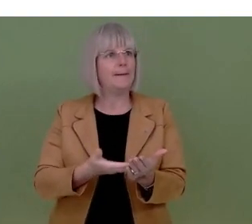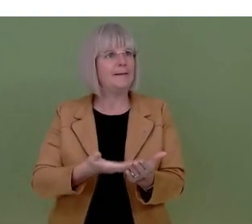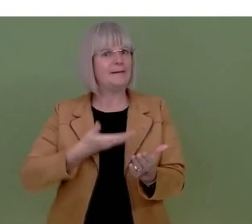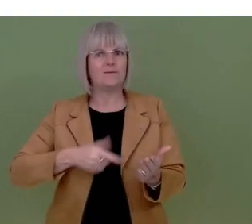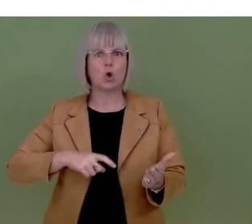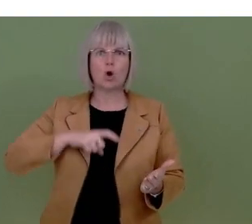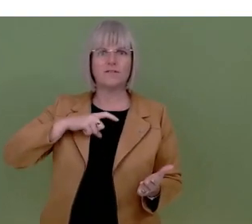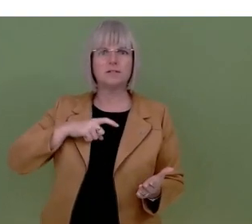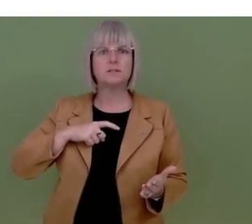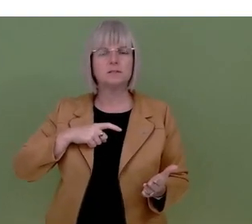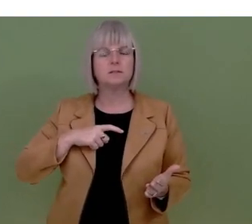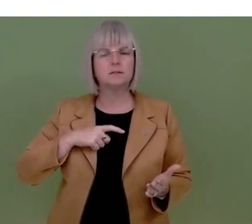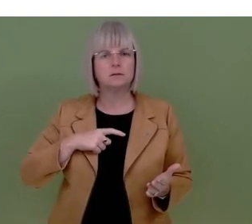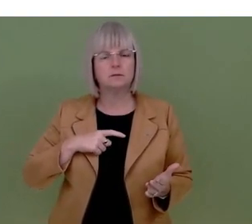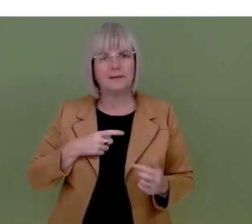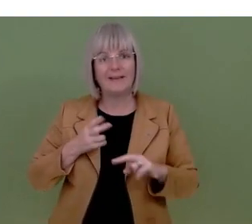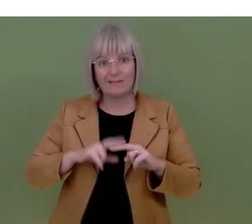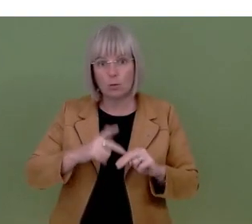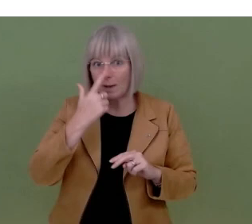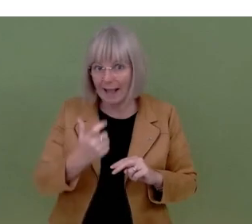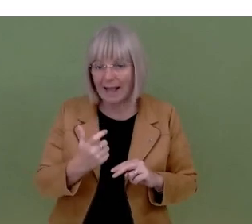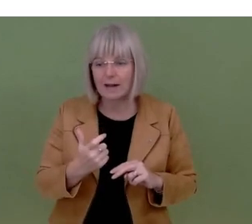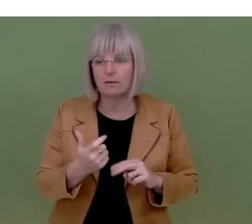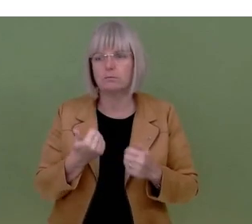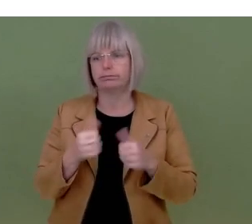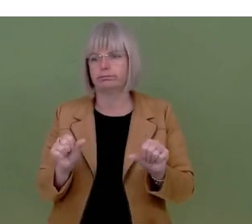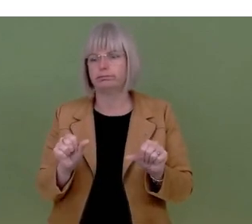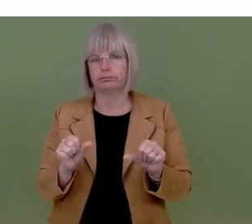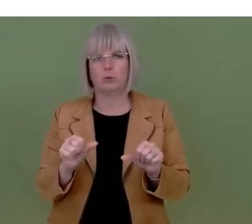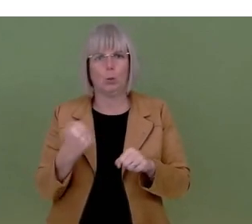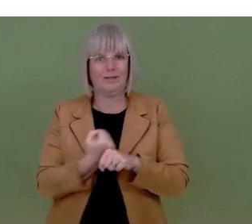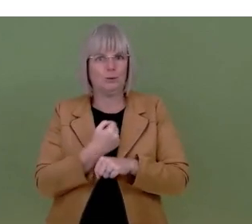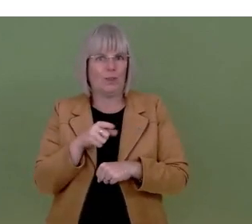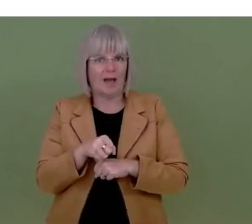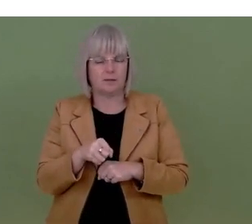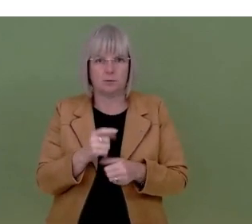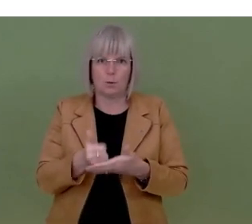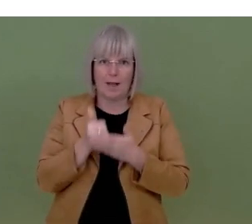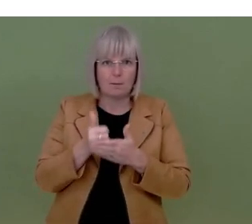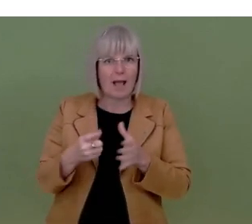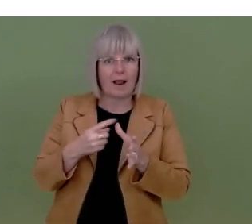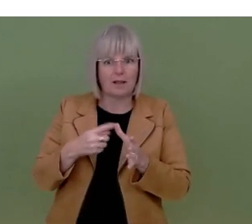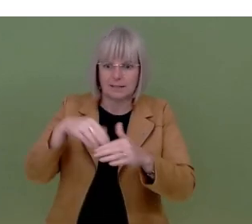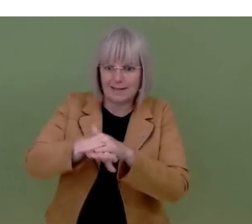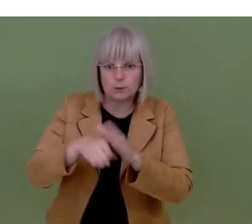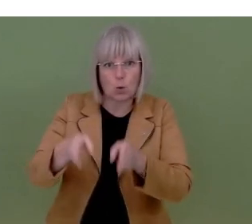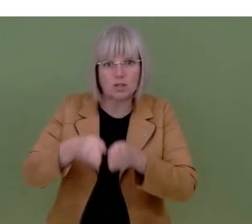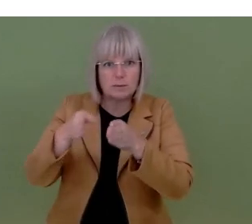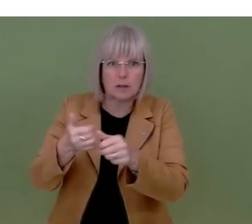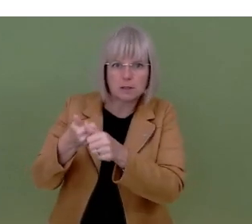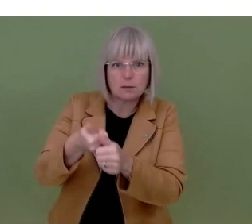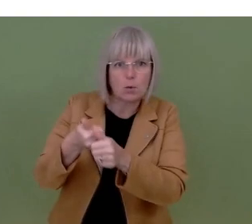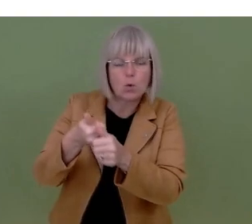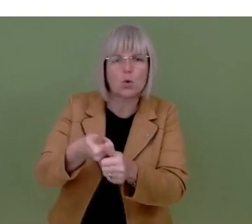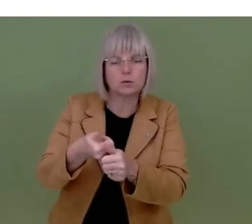do had been done in preparation for Alison going in. So that would give both me, but particularly Alison, a